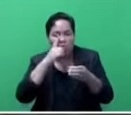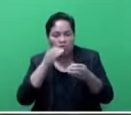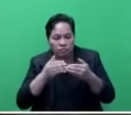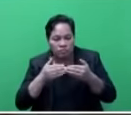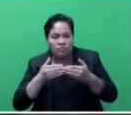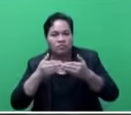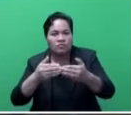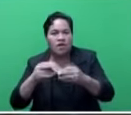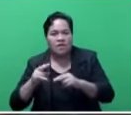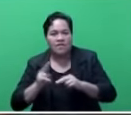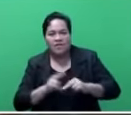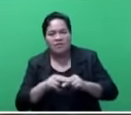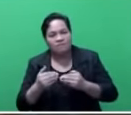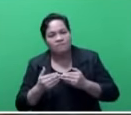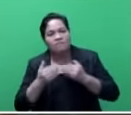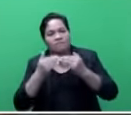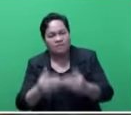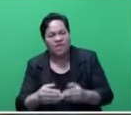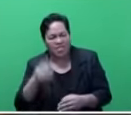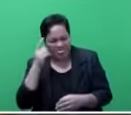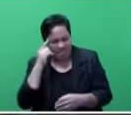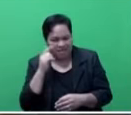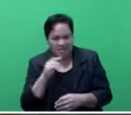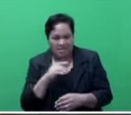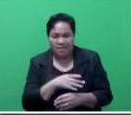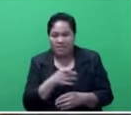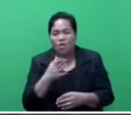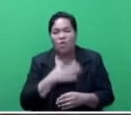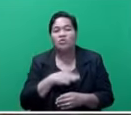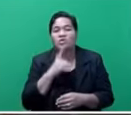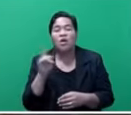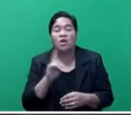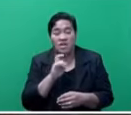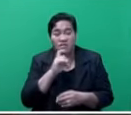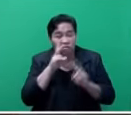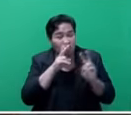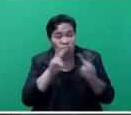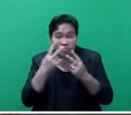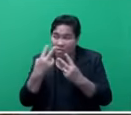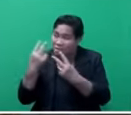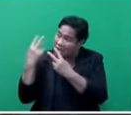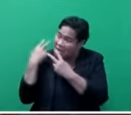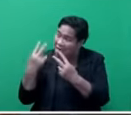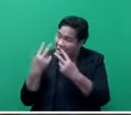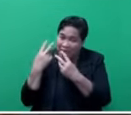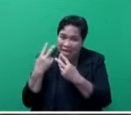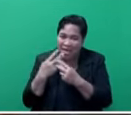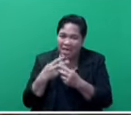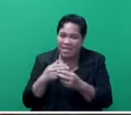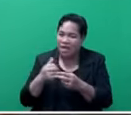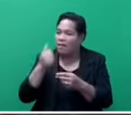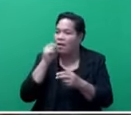forward. So, I think the last thing that I'd like to say, if you keep looking backwards in the rear mirror, thinking